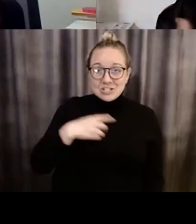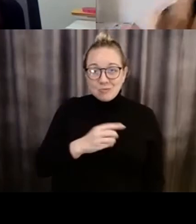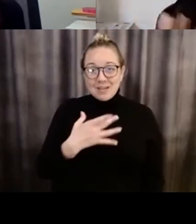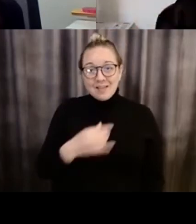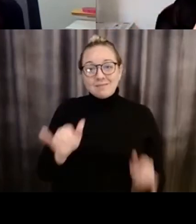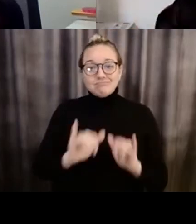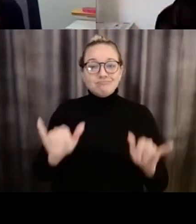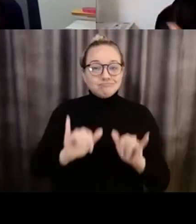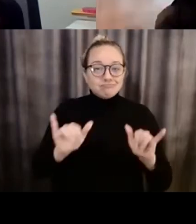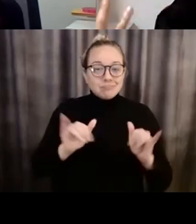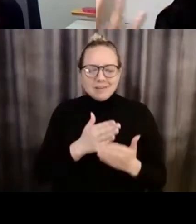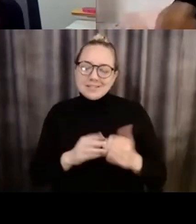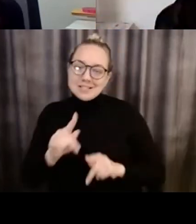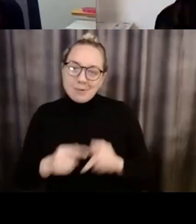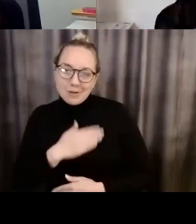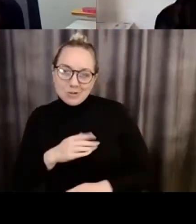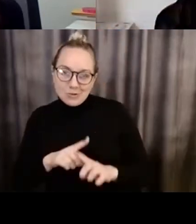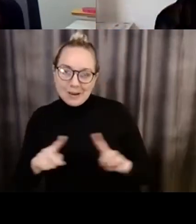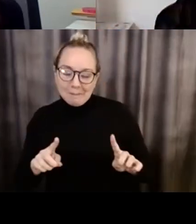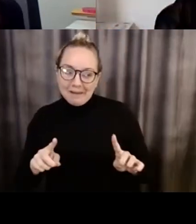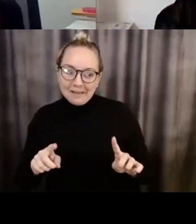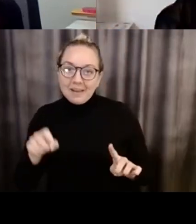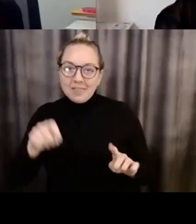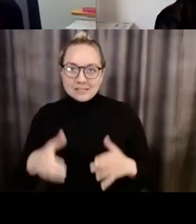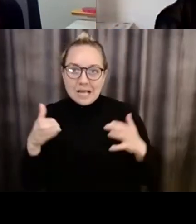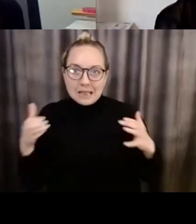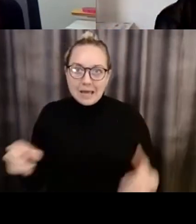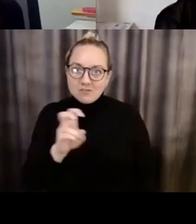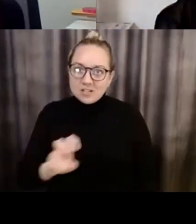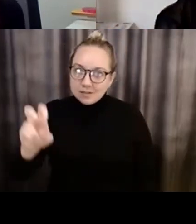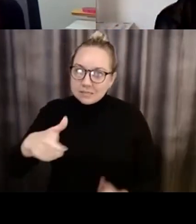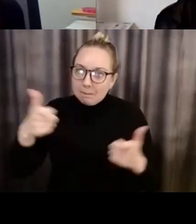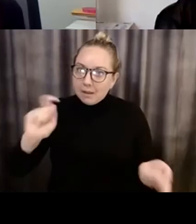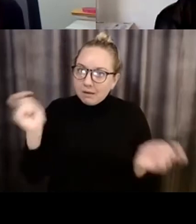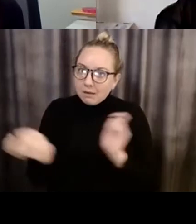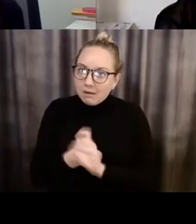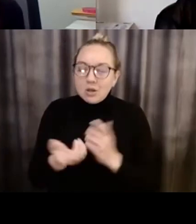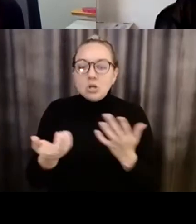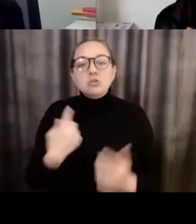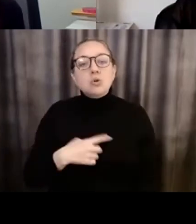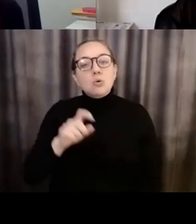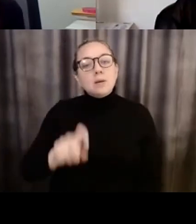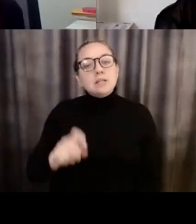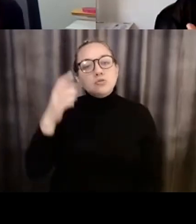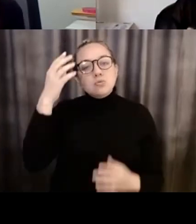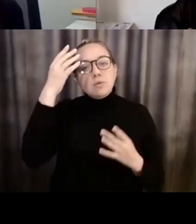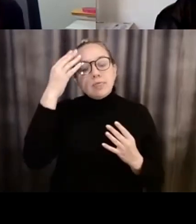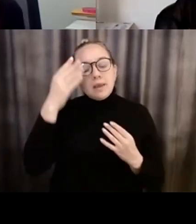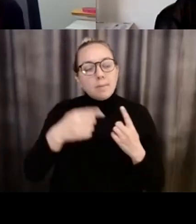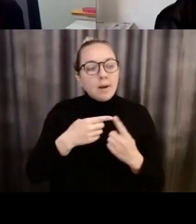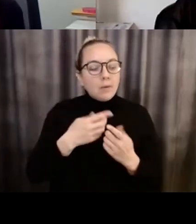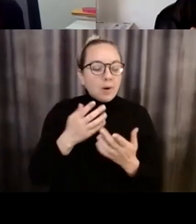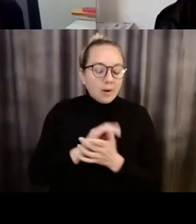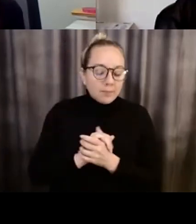on it, but most of us, not this much transition. So we really have to think about what are some of